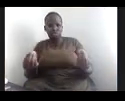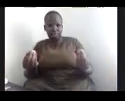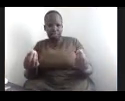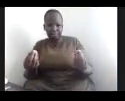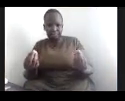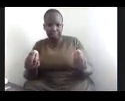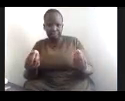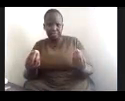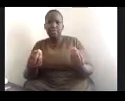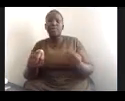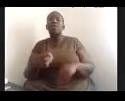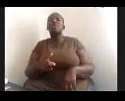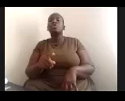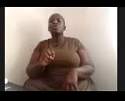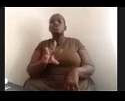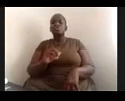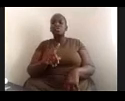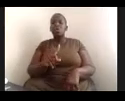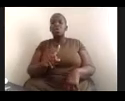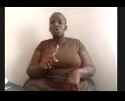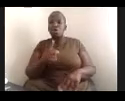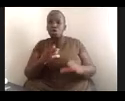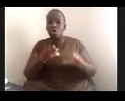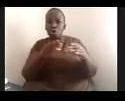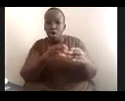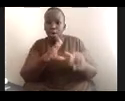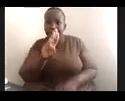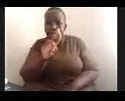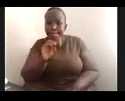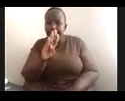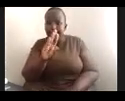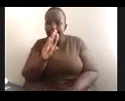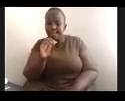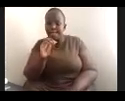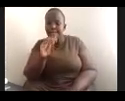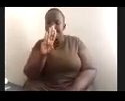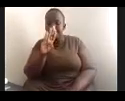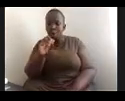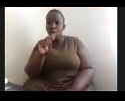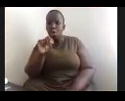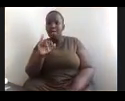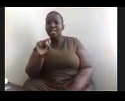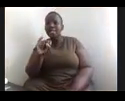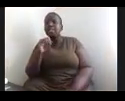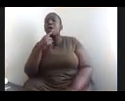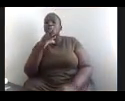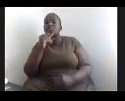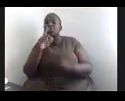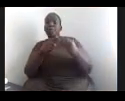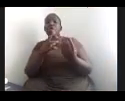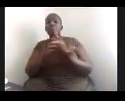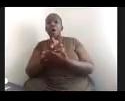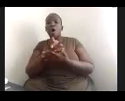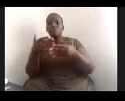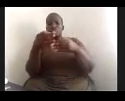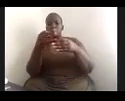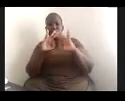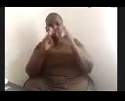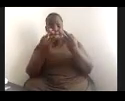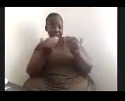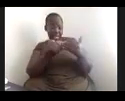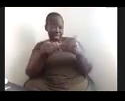children. So Imbonisi is going to be leading a small group to look at the right to family care, the